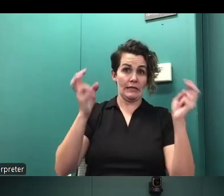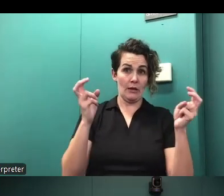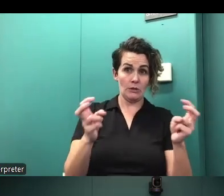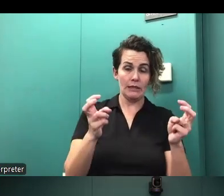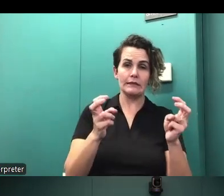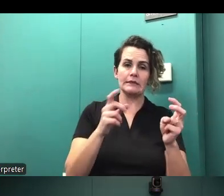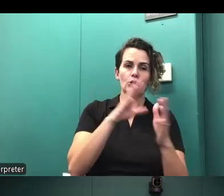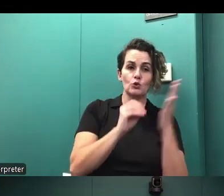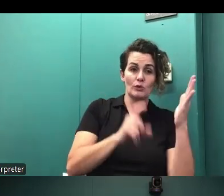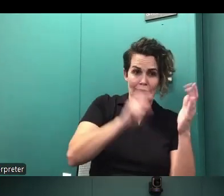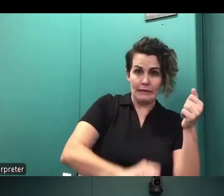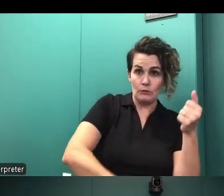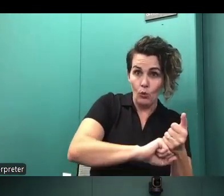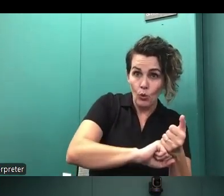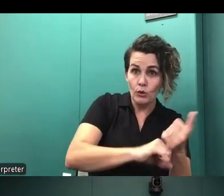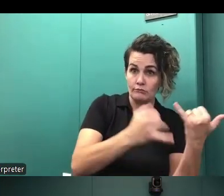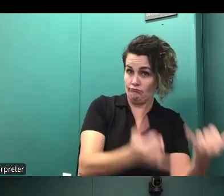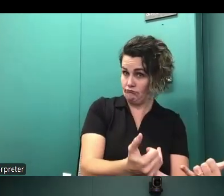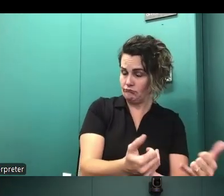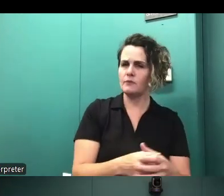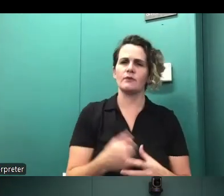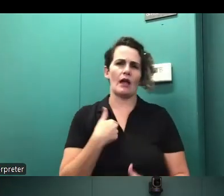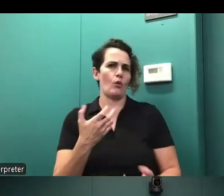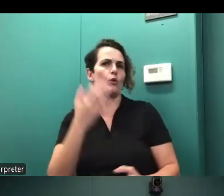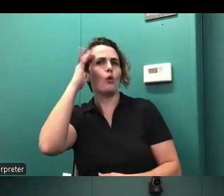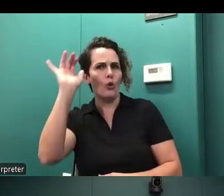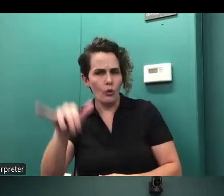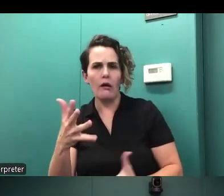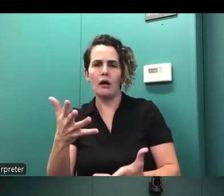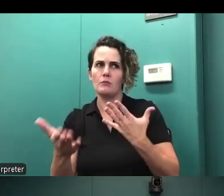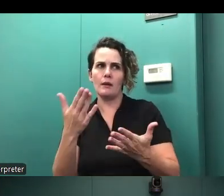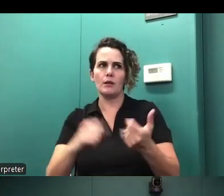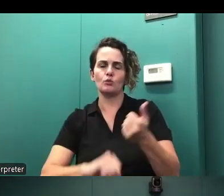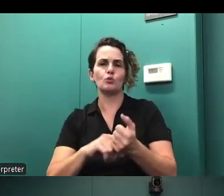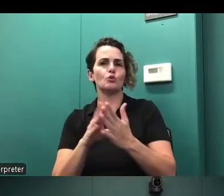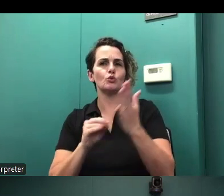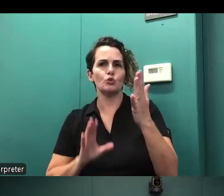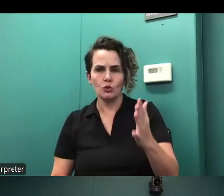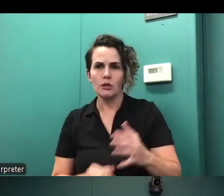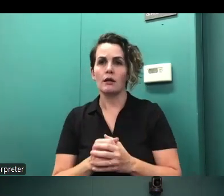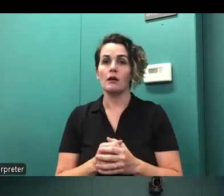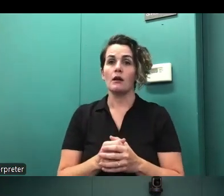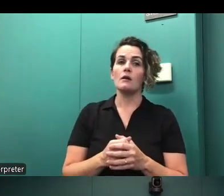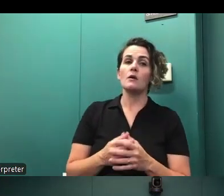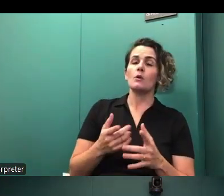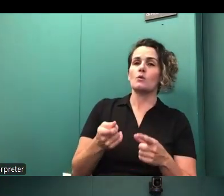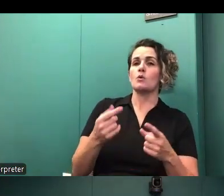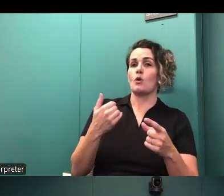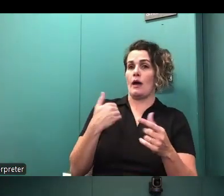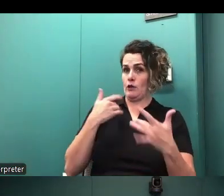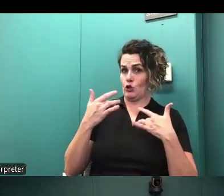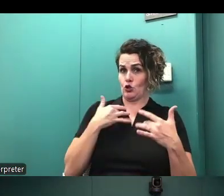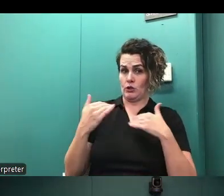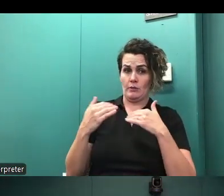at this time? Because I would like to know that information, right? So that I can maybe support them. Do you have any concerns about peer